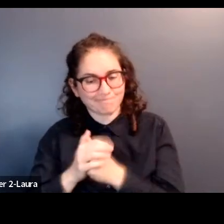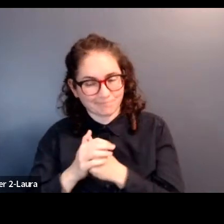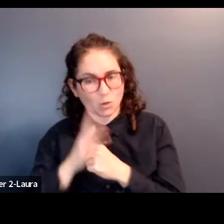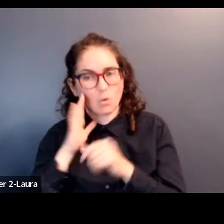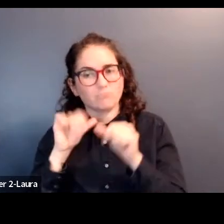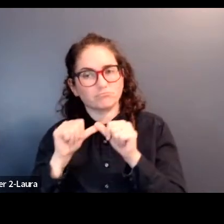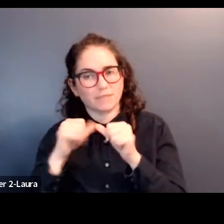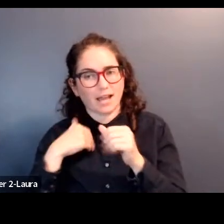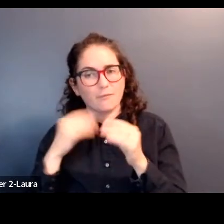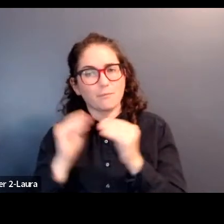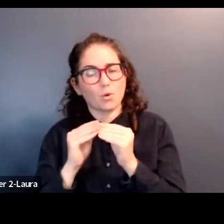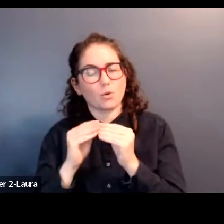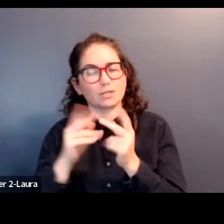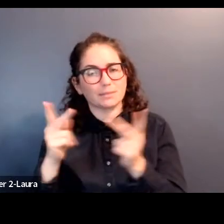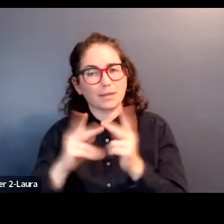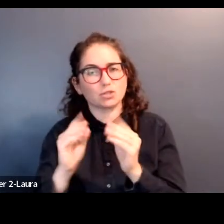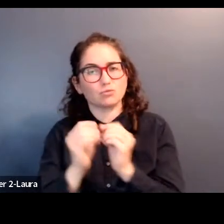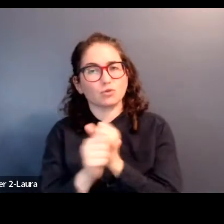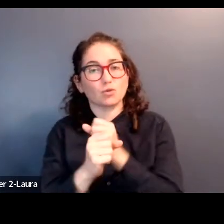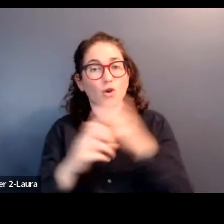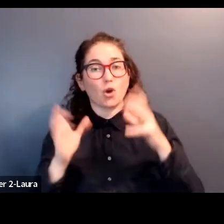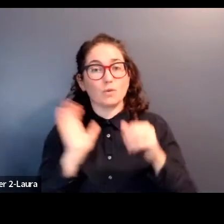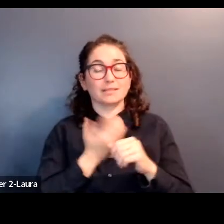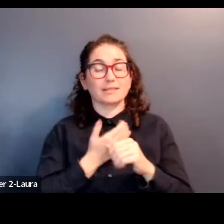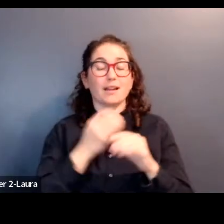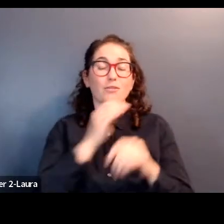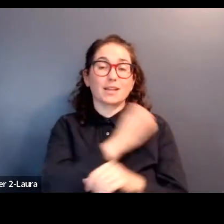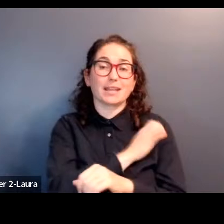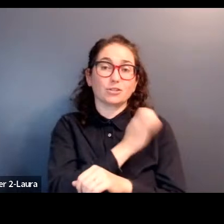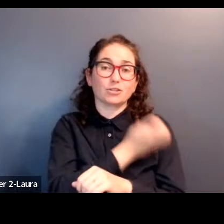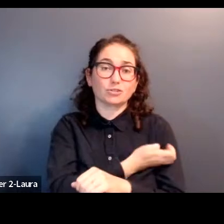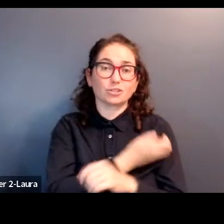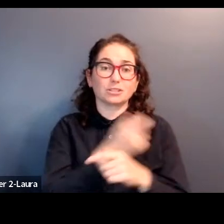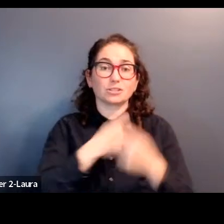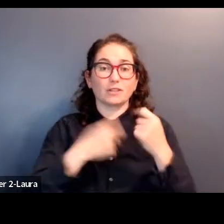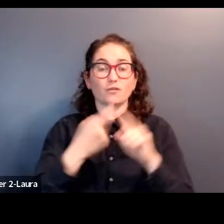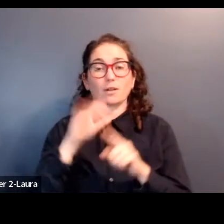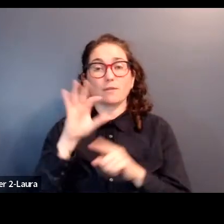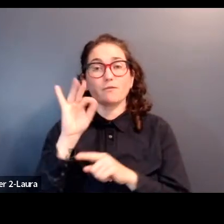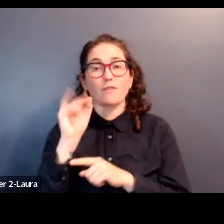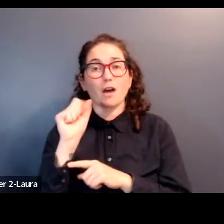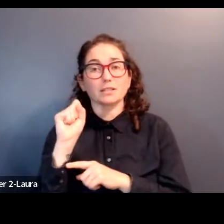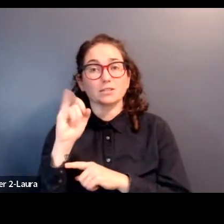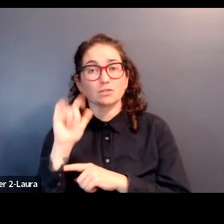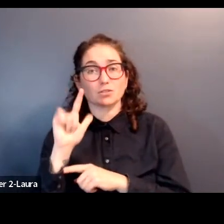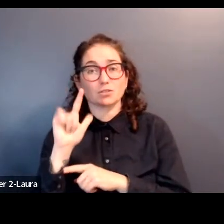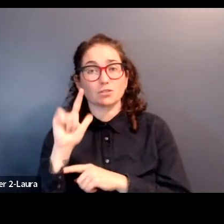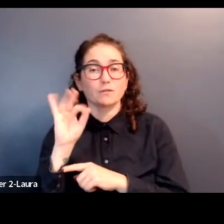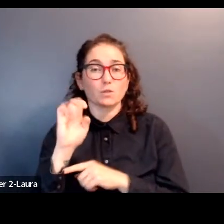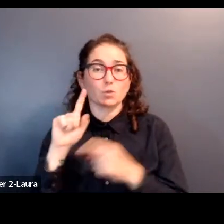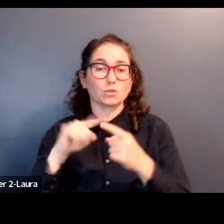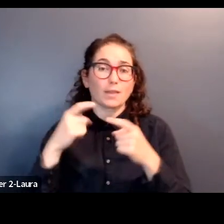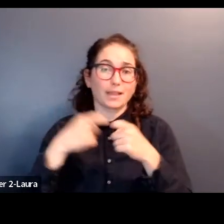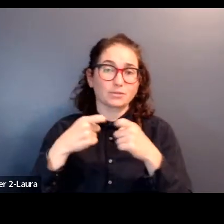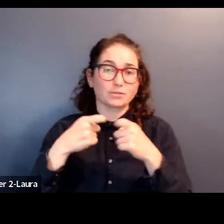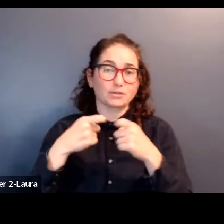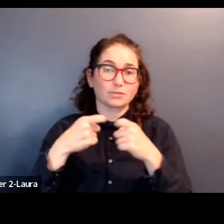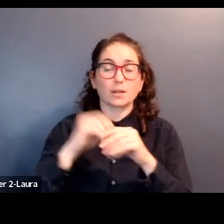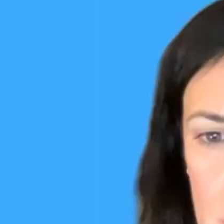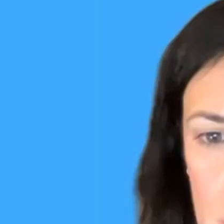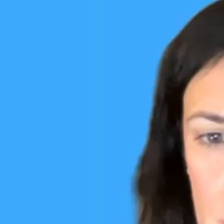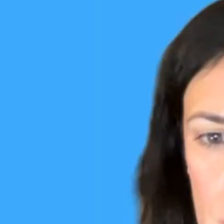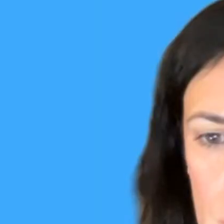have more room to grow as our energy needs switch from fossil fuel to electricity, and that includes buildings and